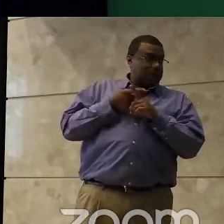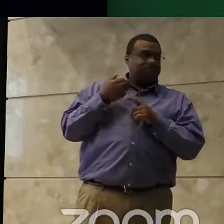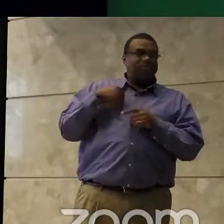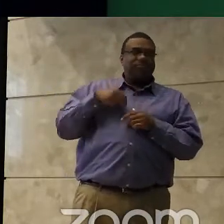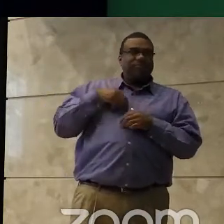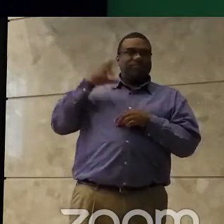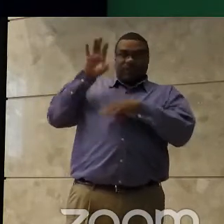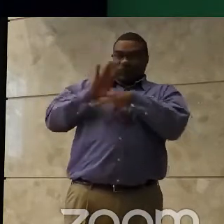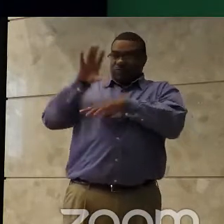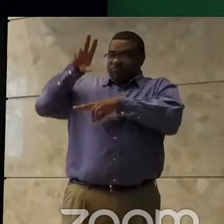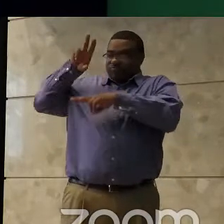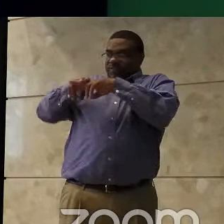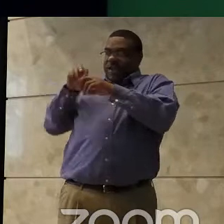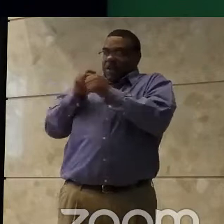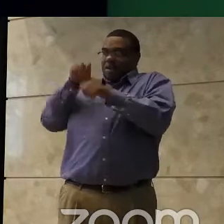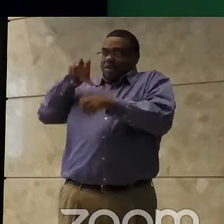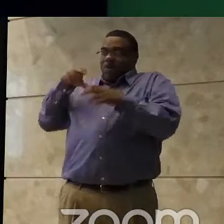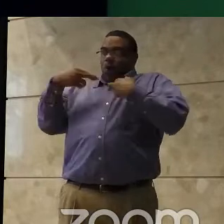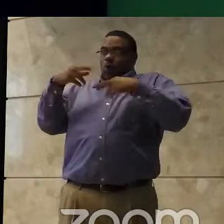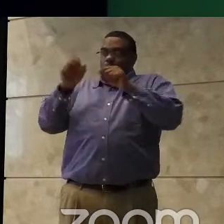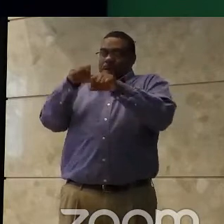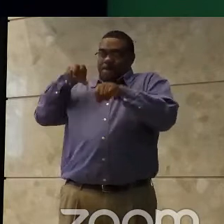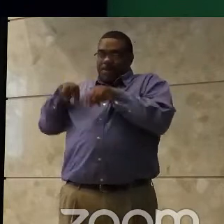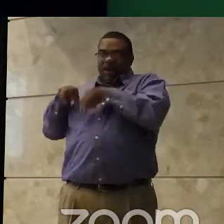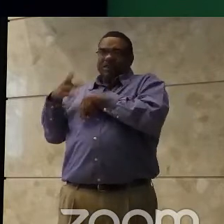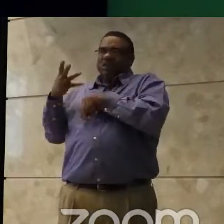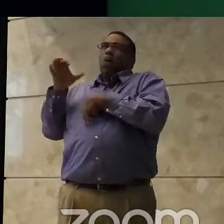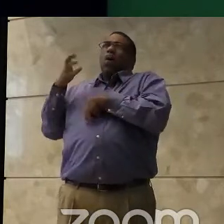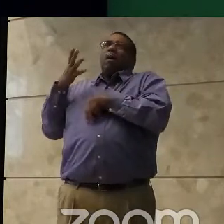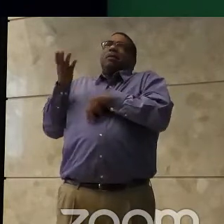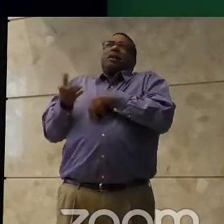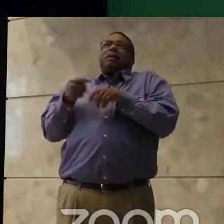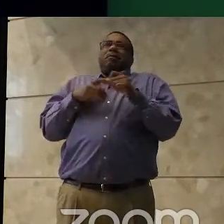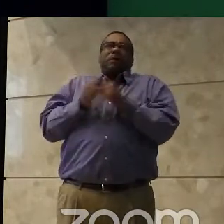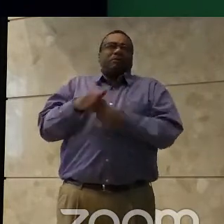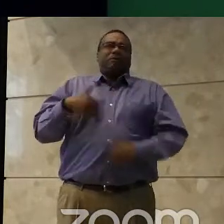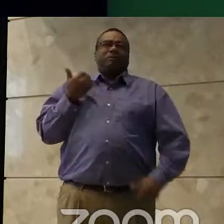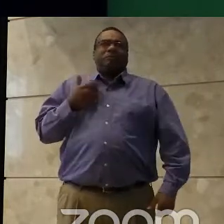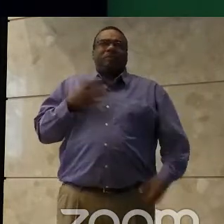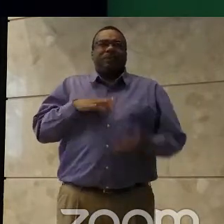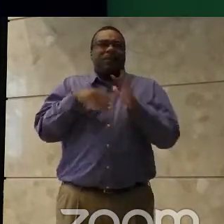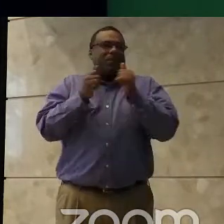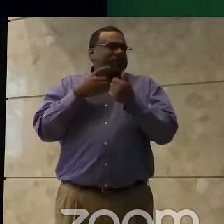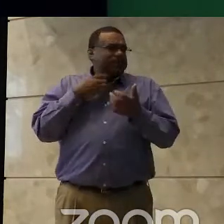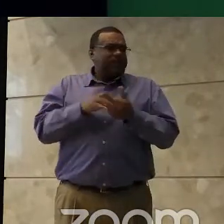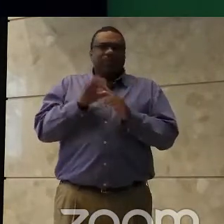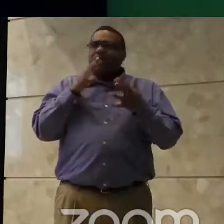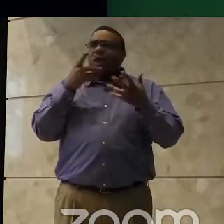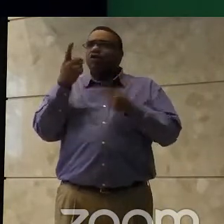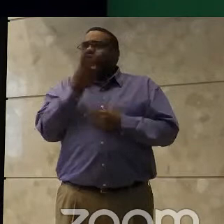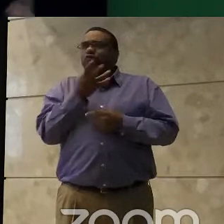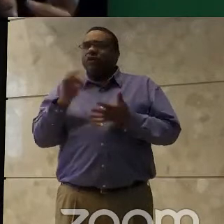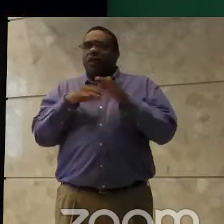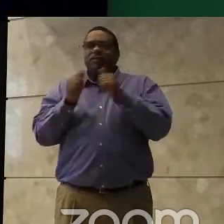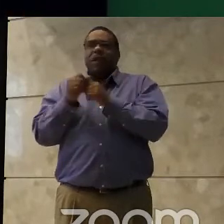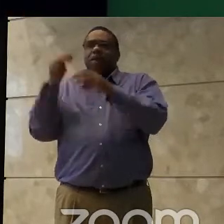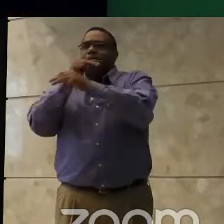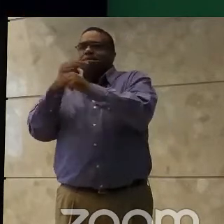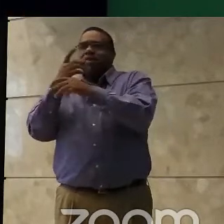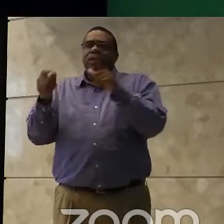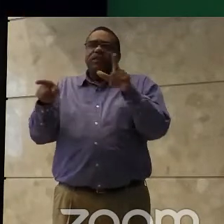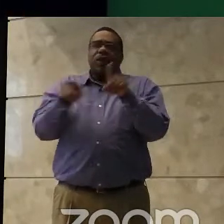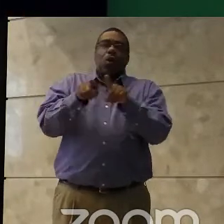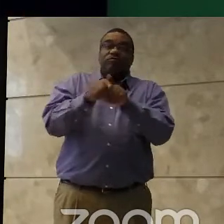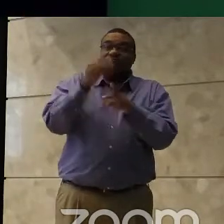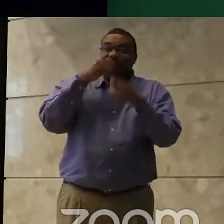in that same church in the back of the room, not wanting to be there. Little kid in the middle of the room being placated with the two things I love most, math and